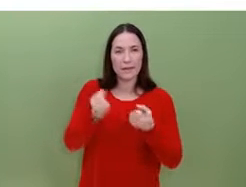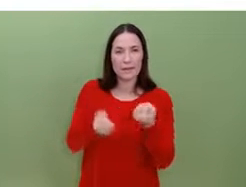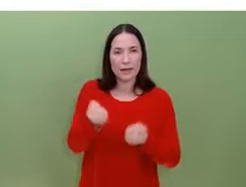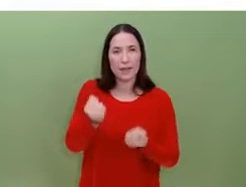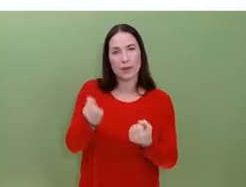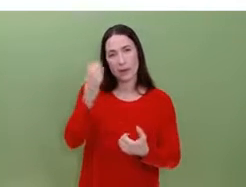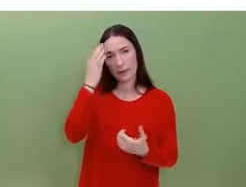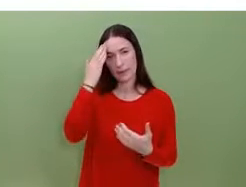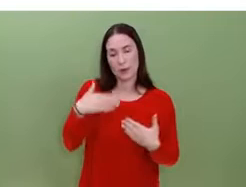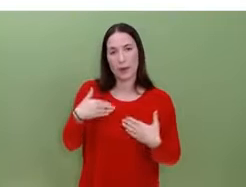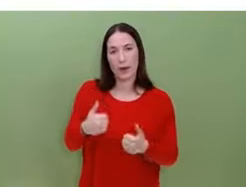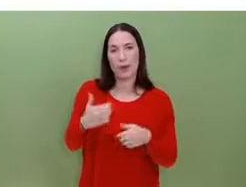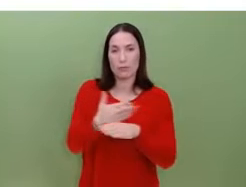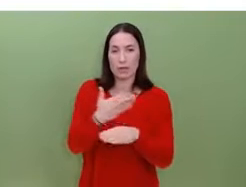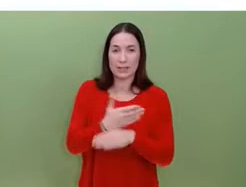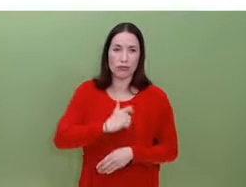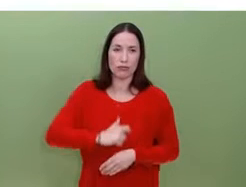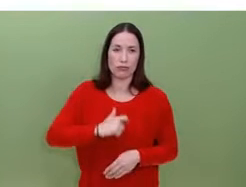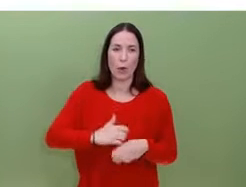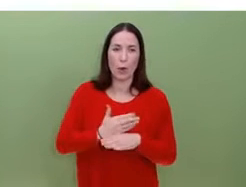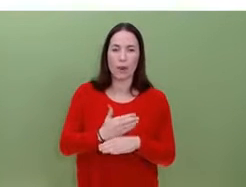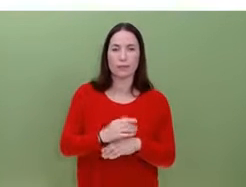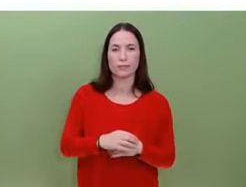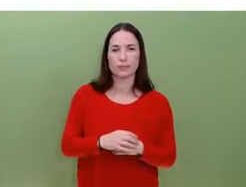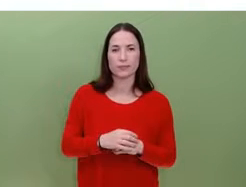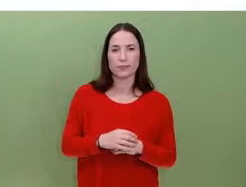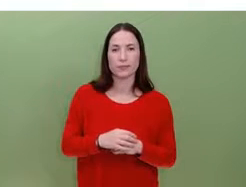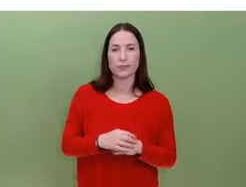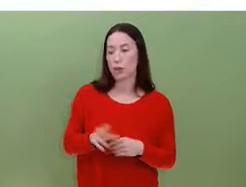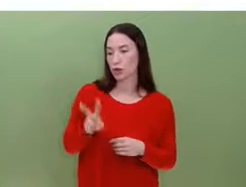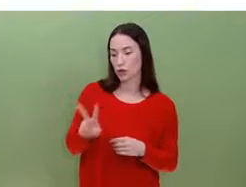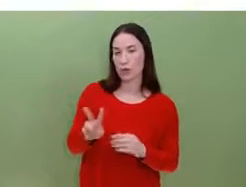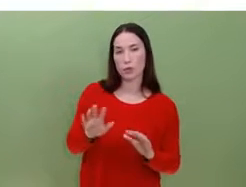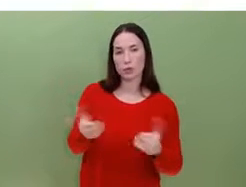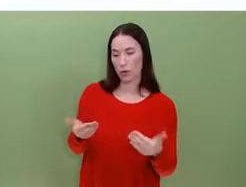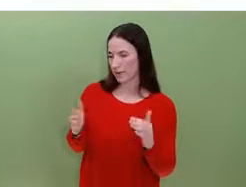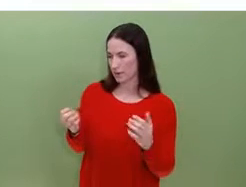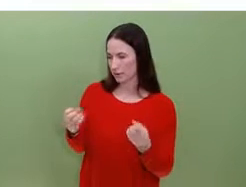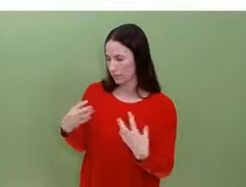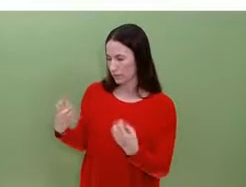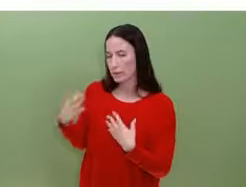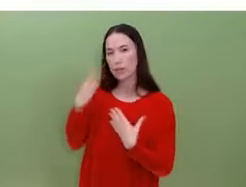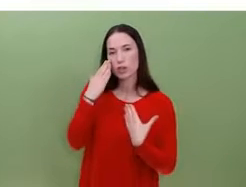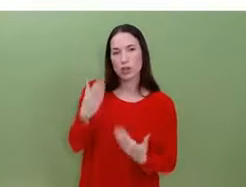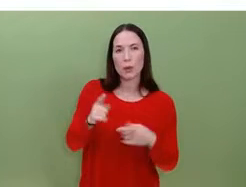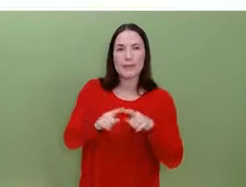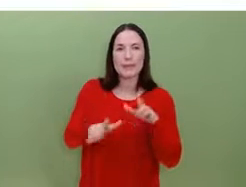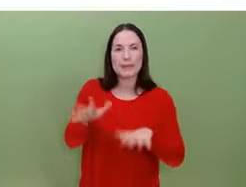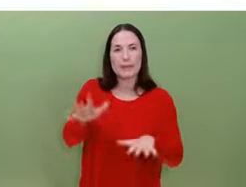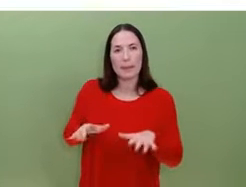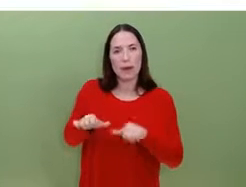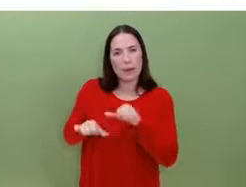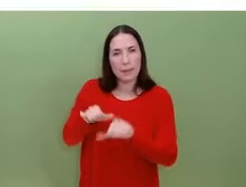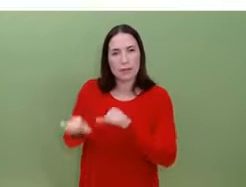role. Early indicators from 2 of our services show similar patterns of referral rates, waiting